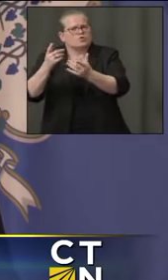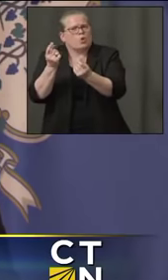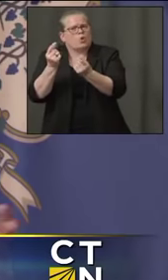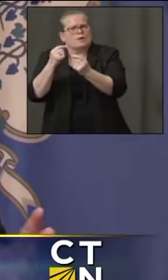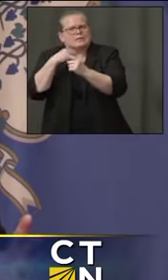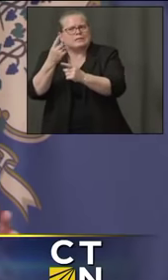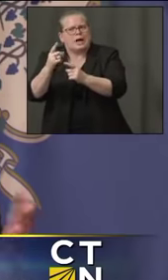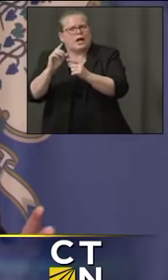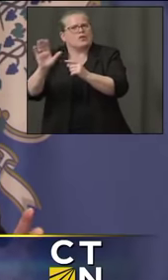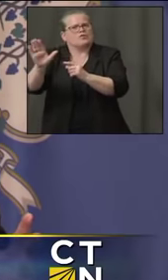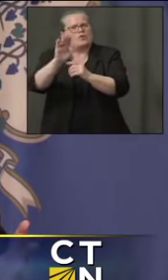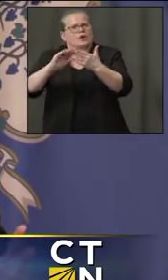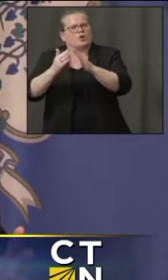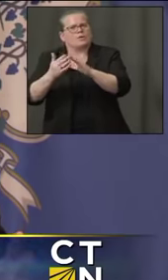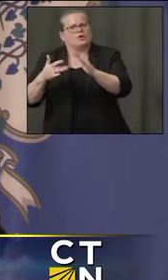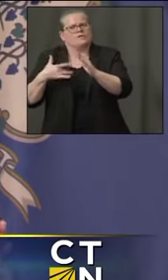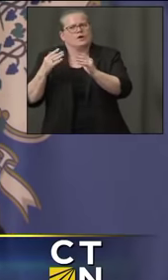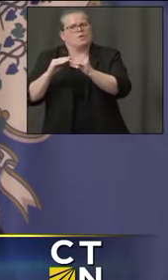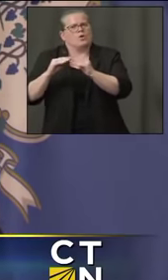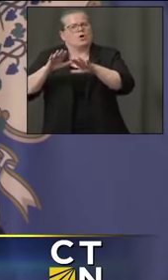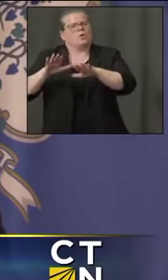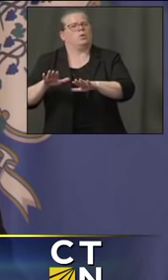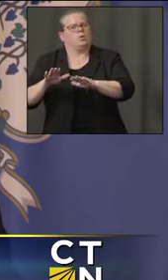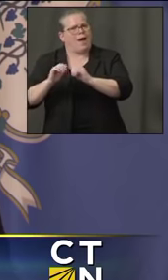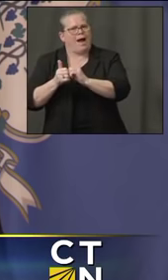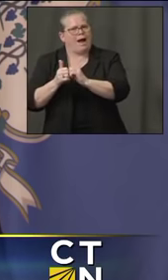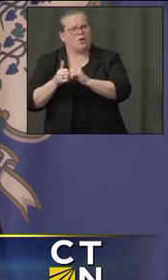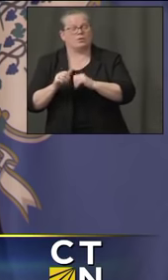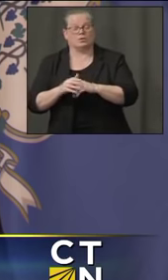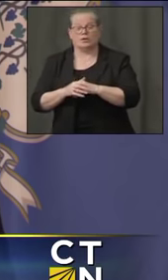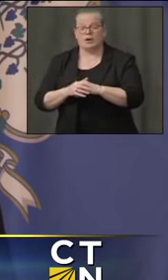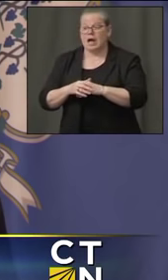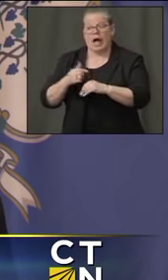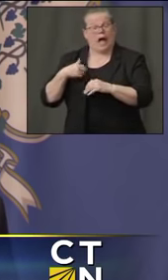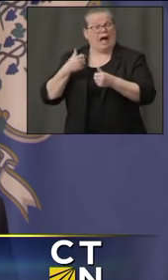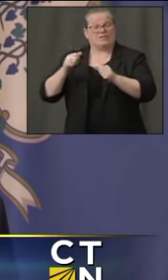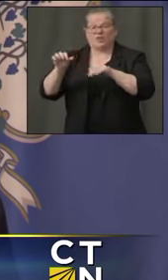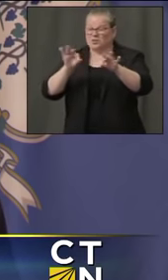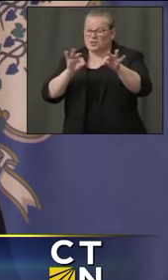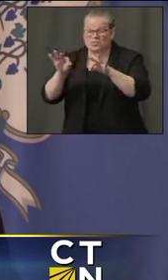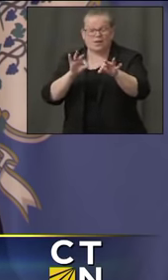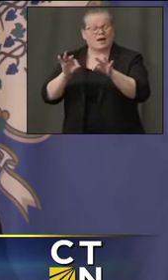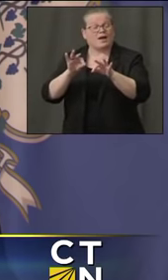done broadly for all of our vulnerable populations, including the